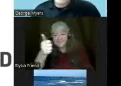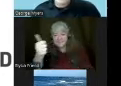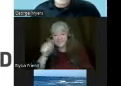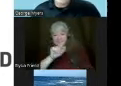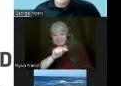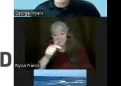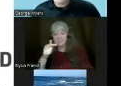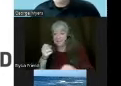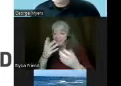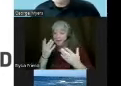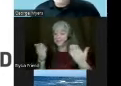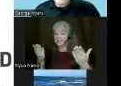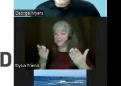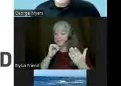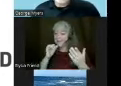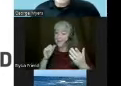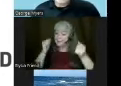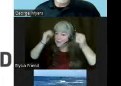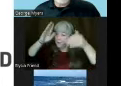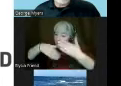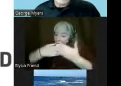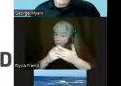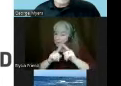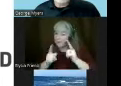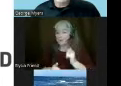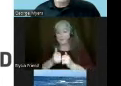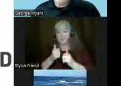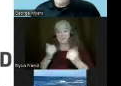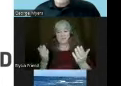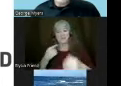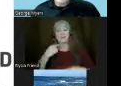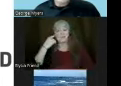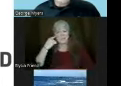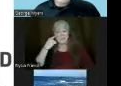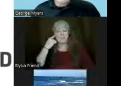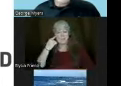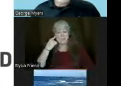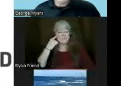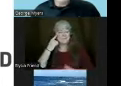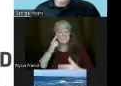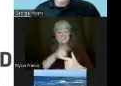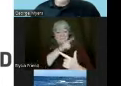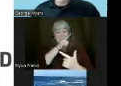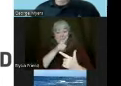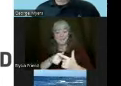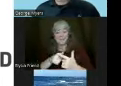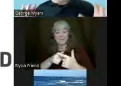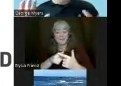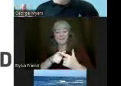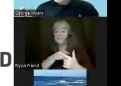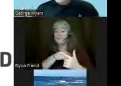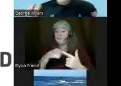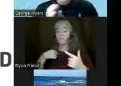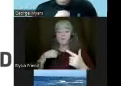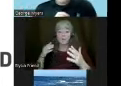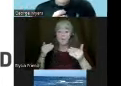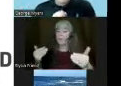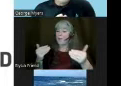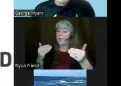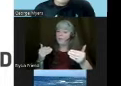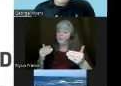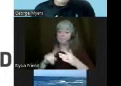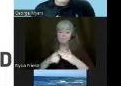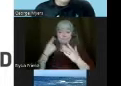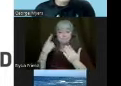of them here, not every single one of them, but most of them are here, I think. And then we're going to dive into the topic of